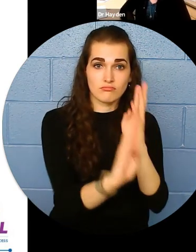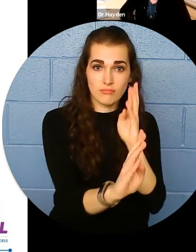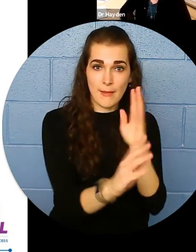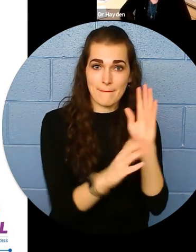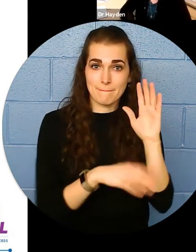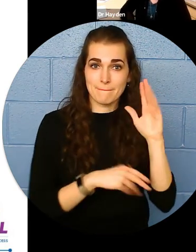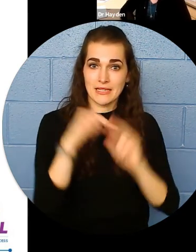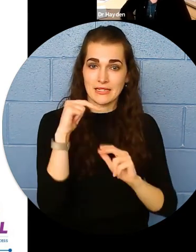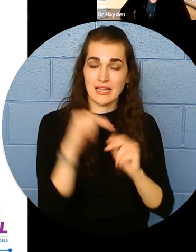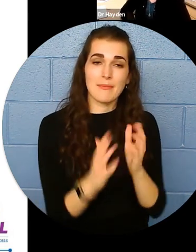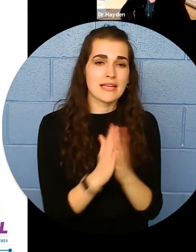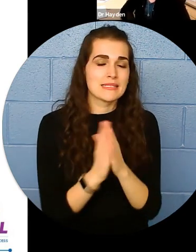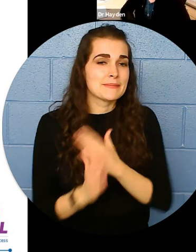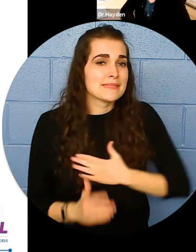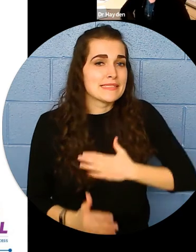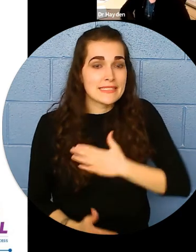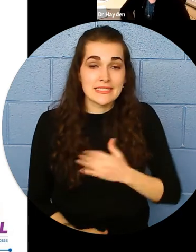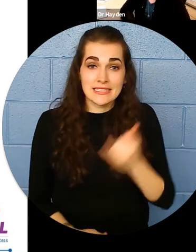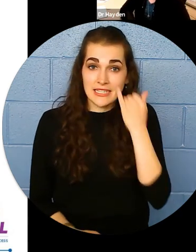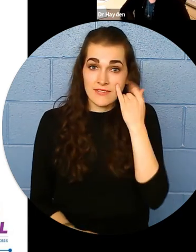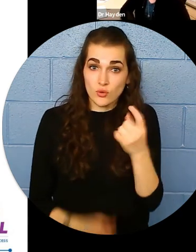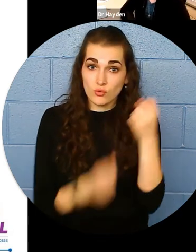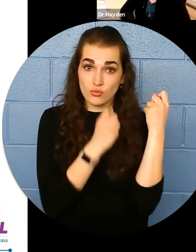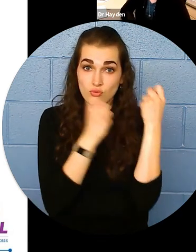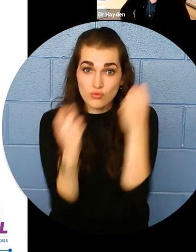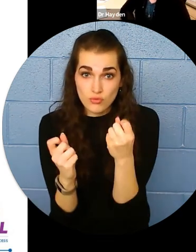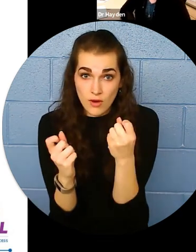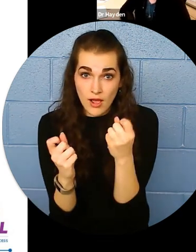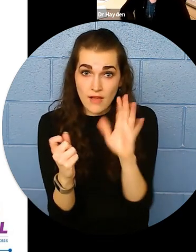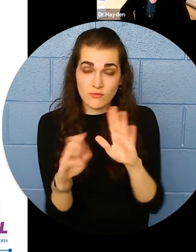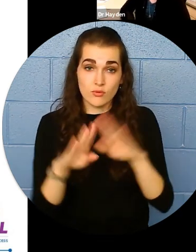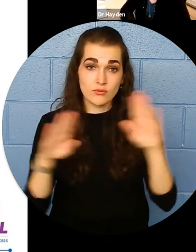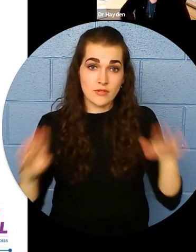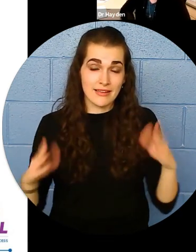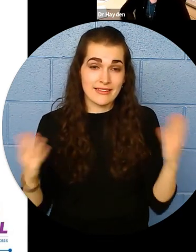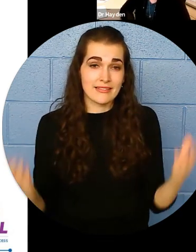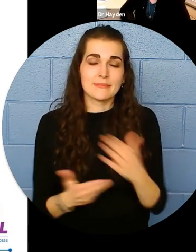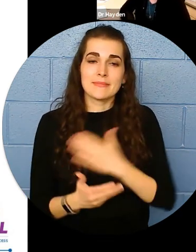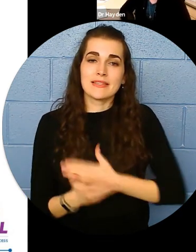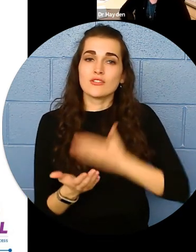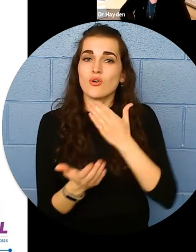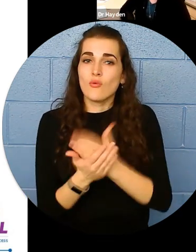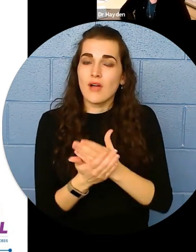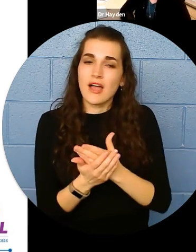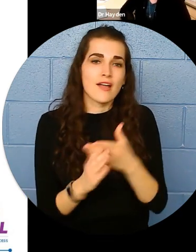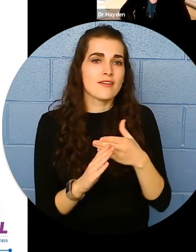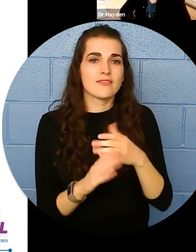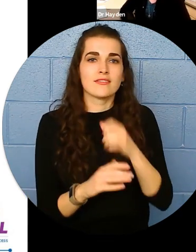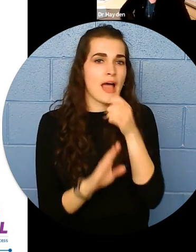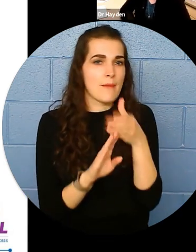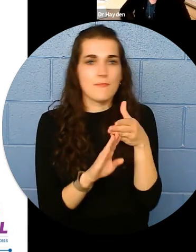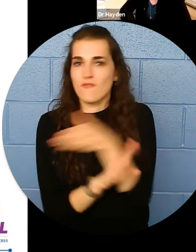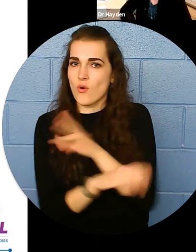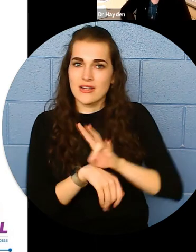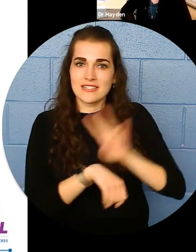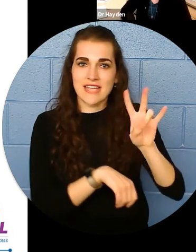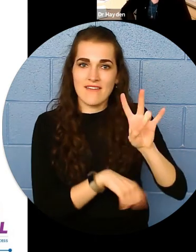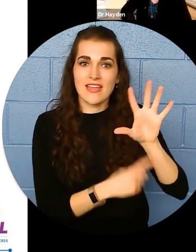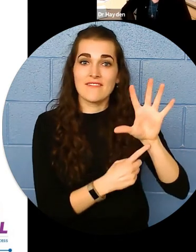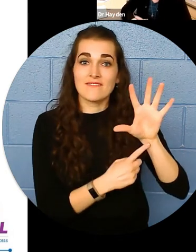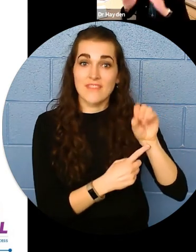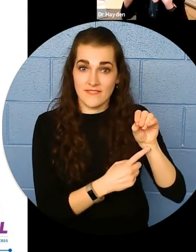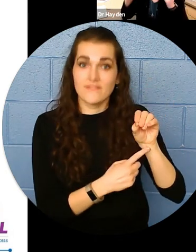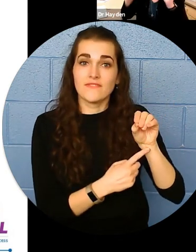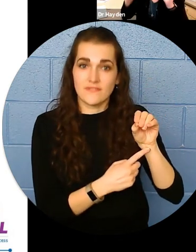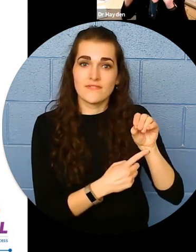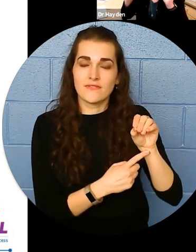am asking, please, that those of you that are driving your child here to please arrive no earlier than 7:50. We're trying